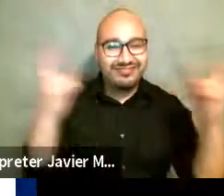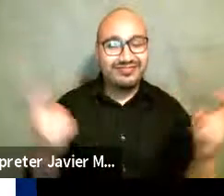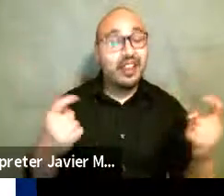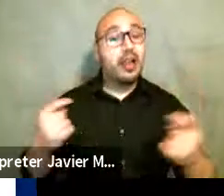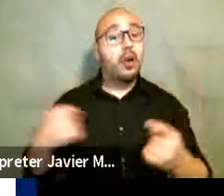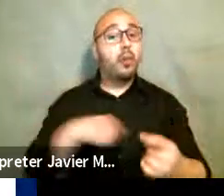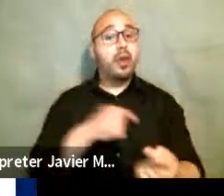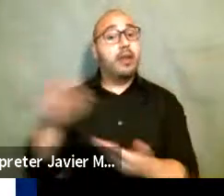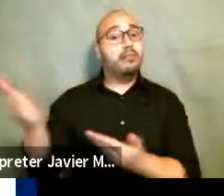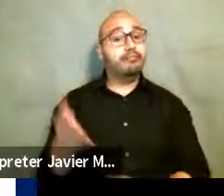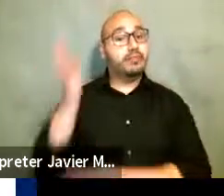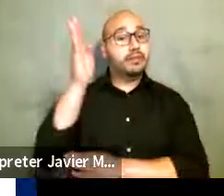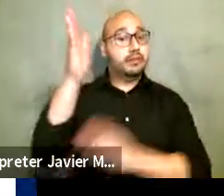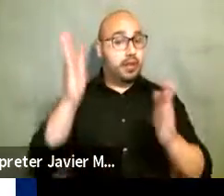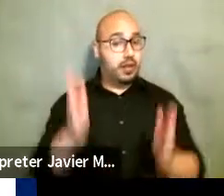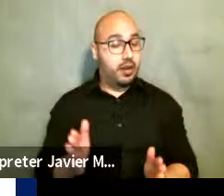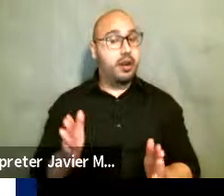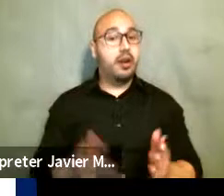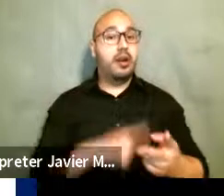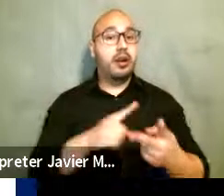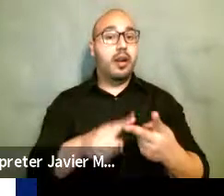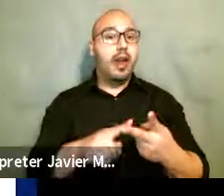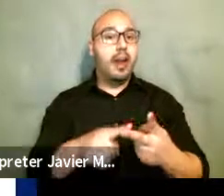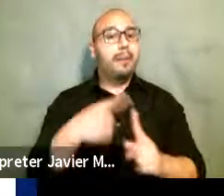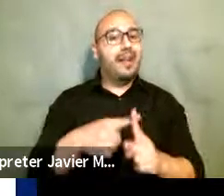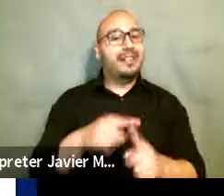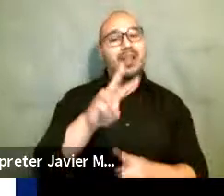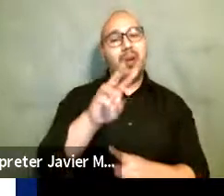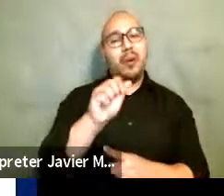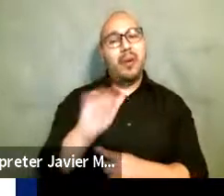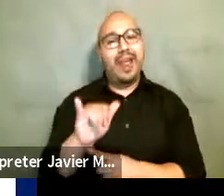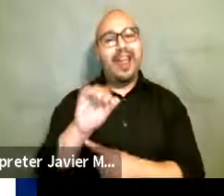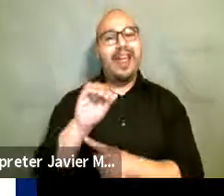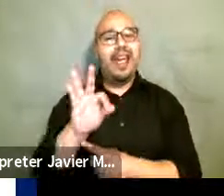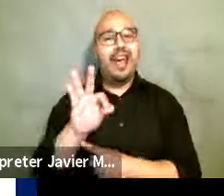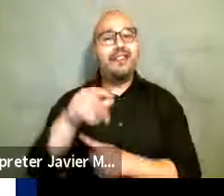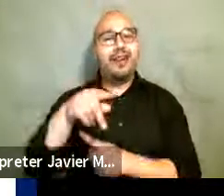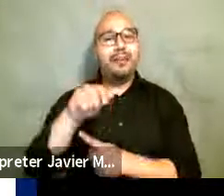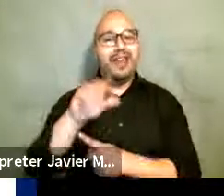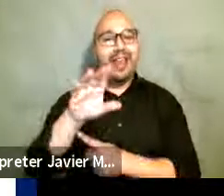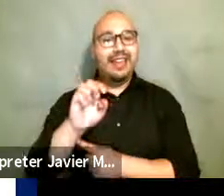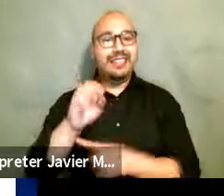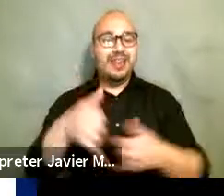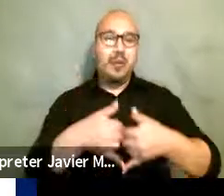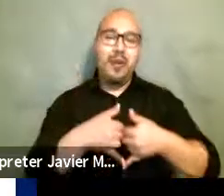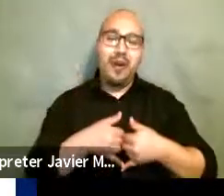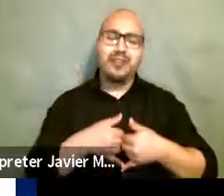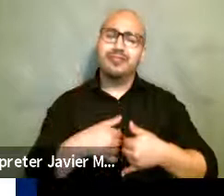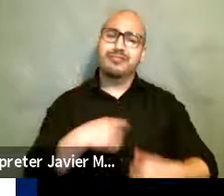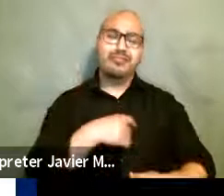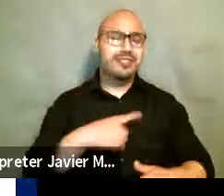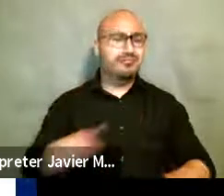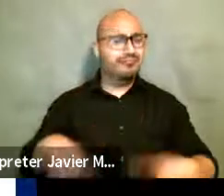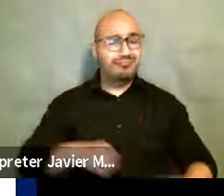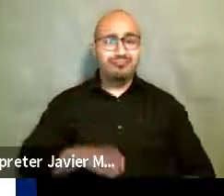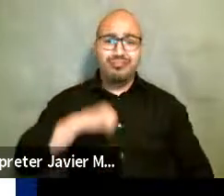speaker, and we had our Way of Peace Awards. And this is something that we're very proud of. We have Way